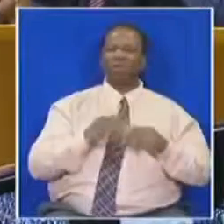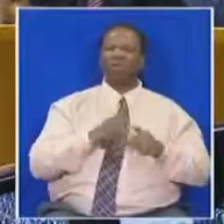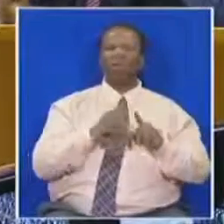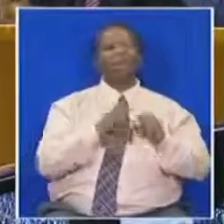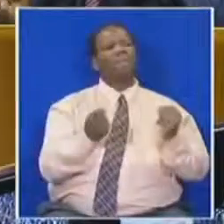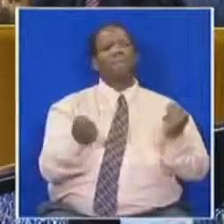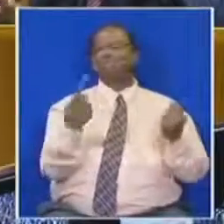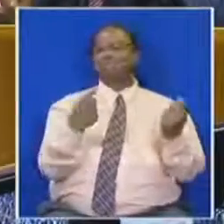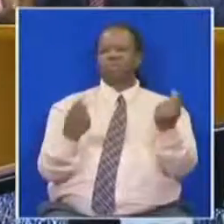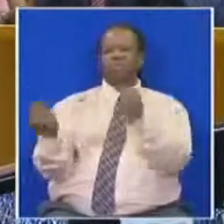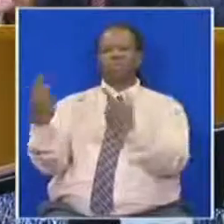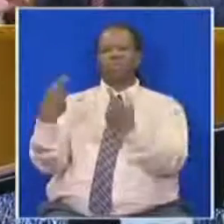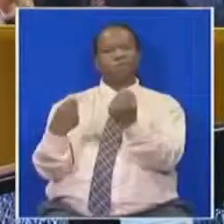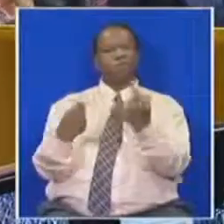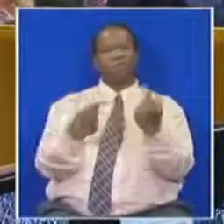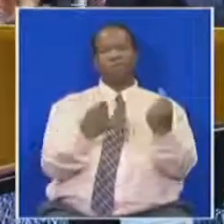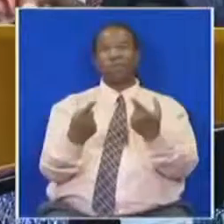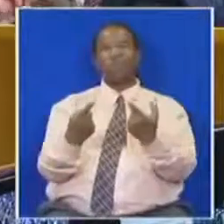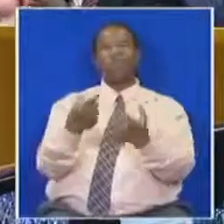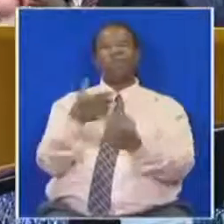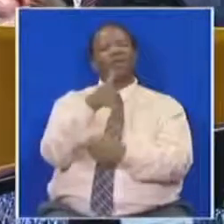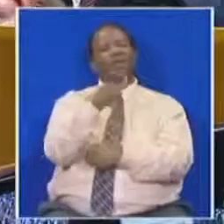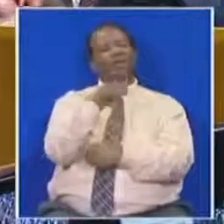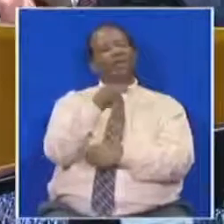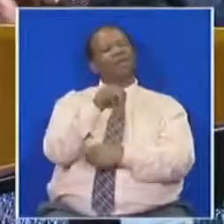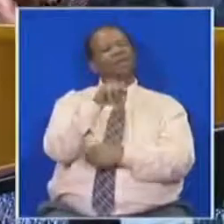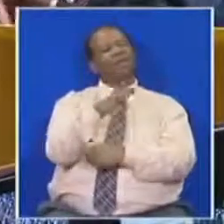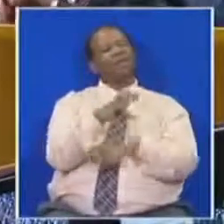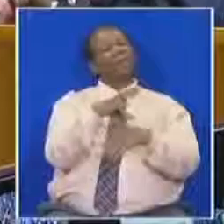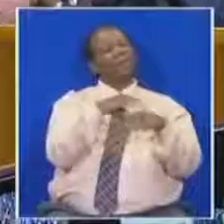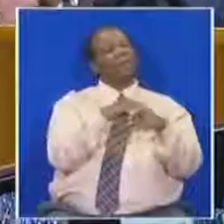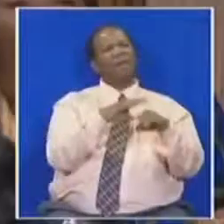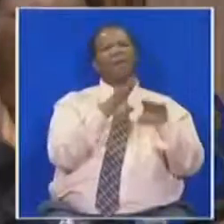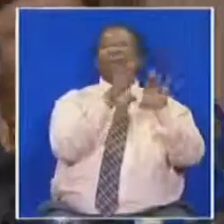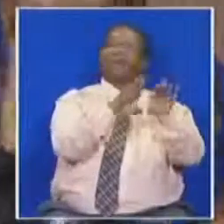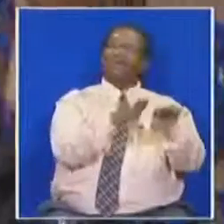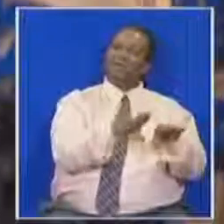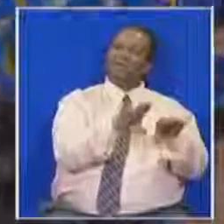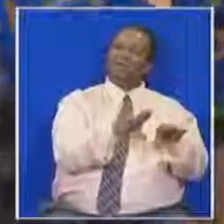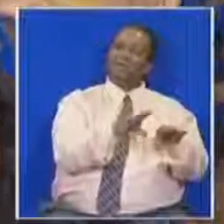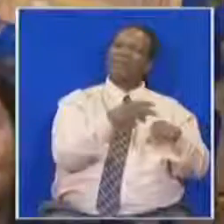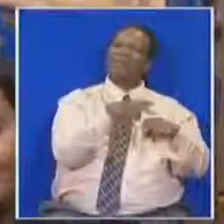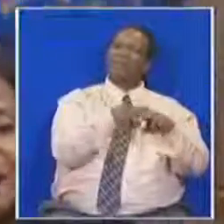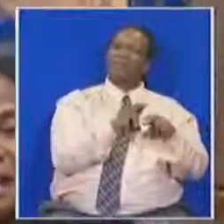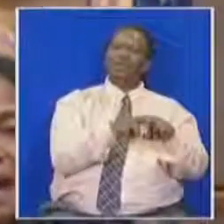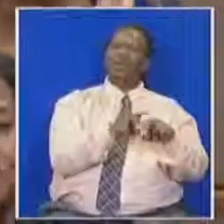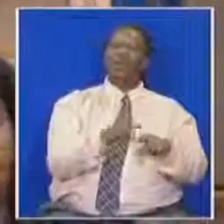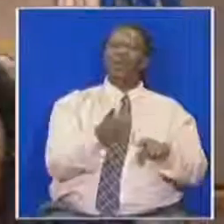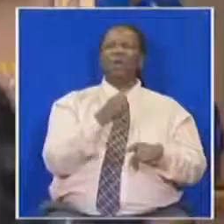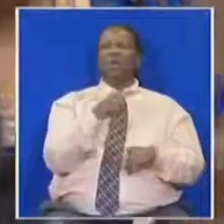Honourable members of the ANC, please order. Take your seats. Son of Rupert. Order.